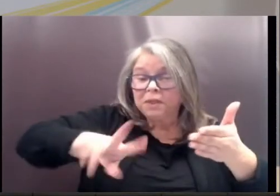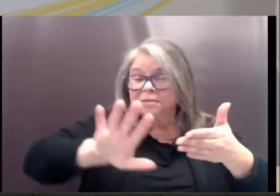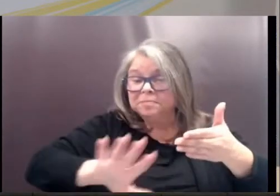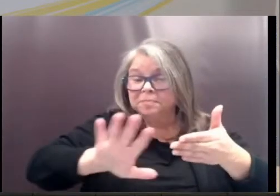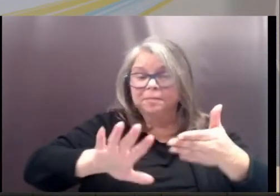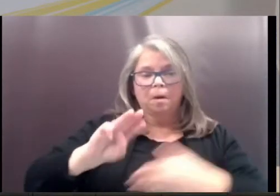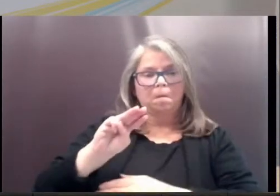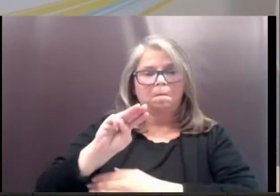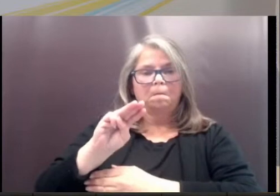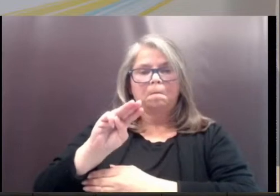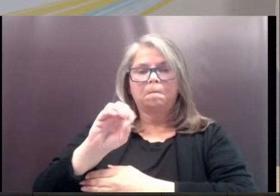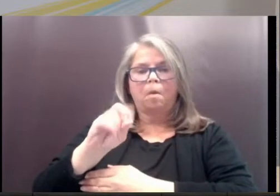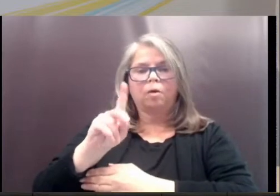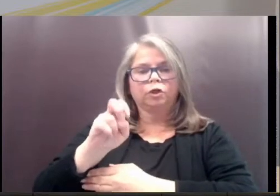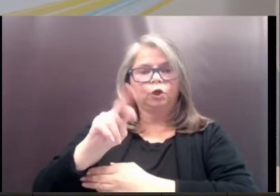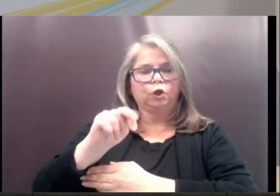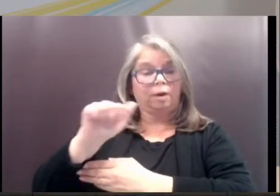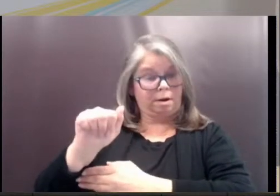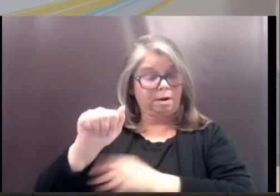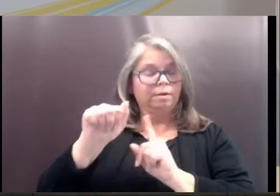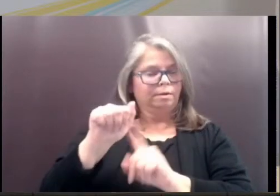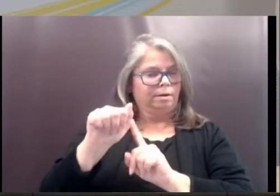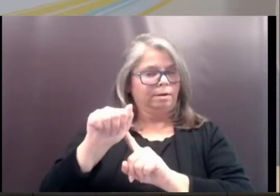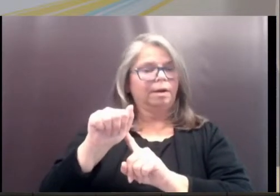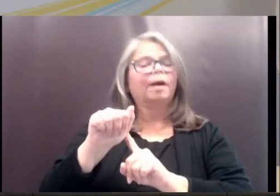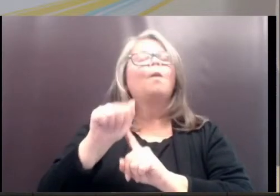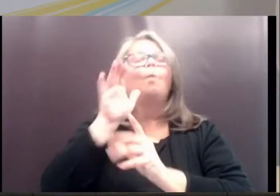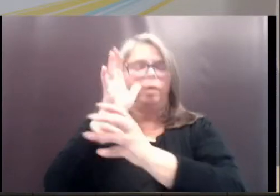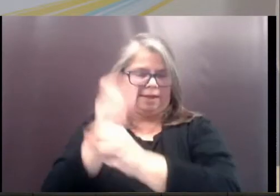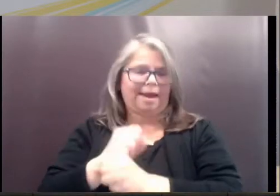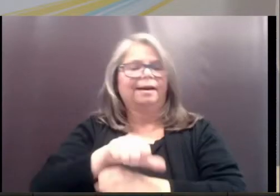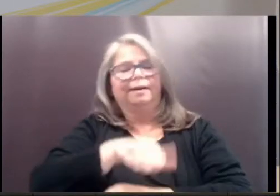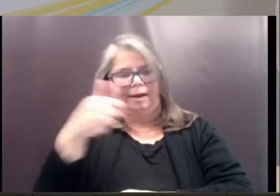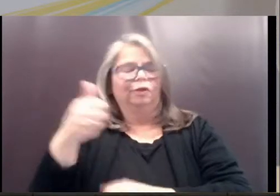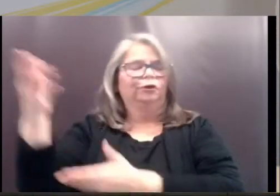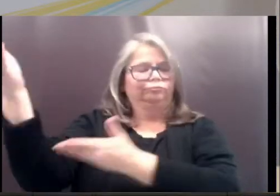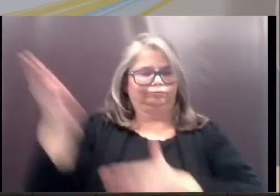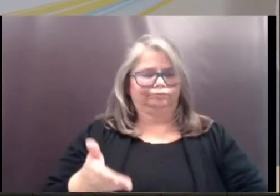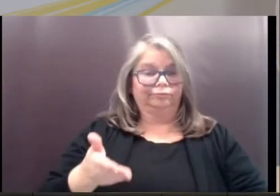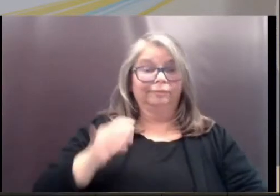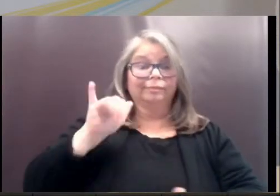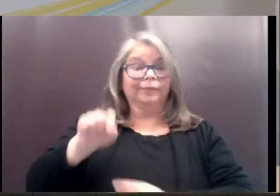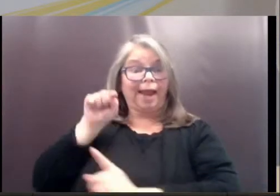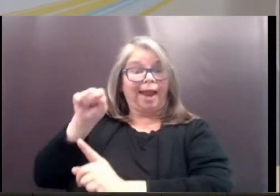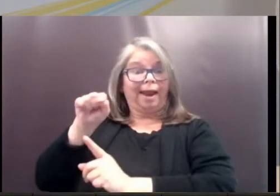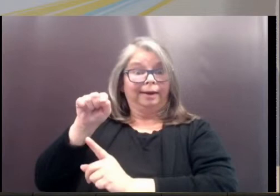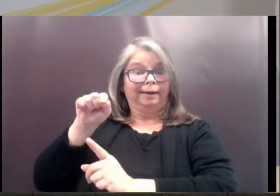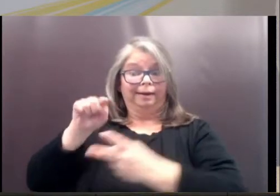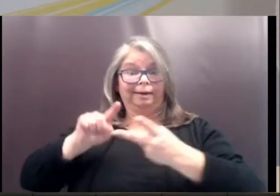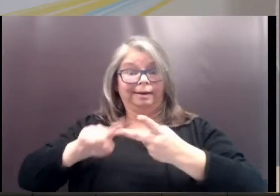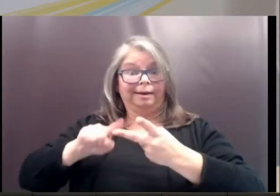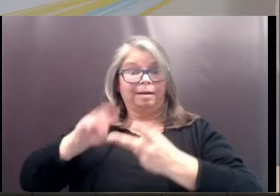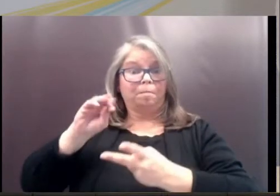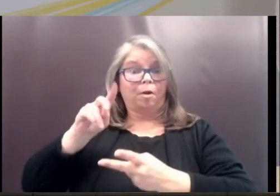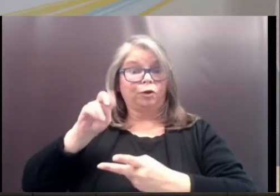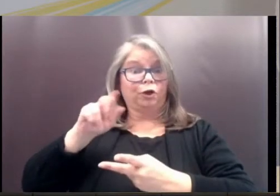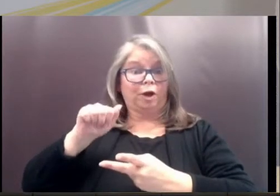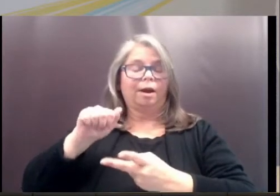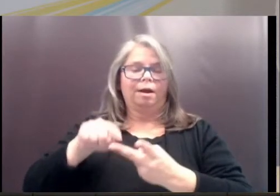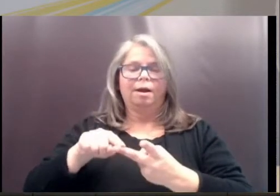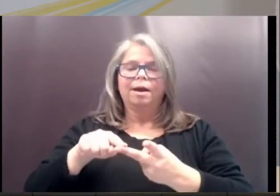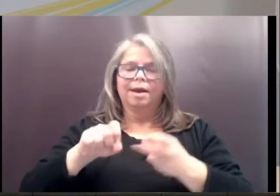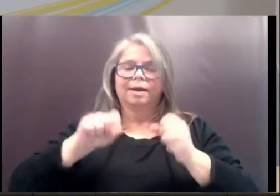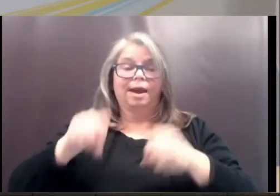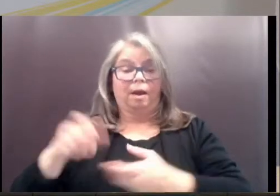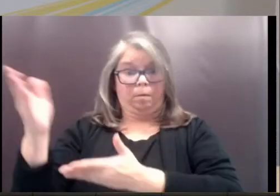product. And this is the product that can be moved around more easily. But because of the storage products